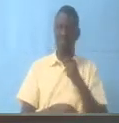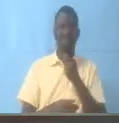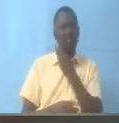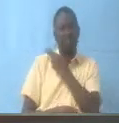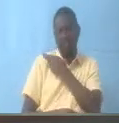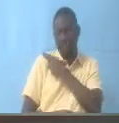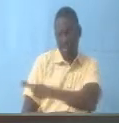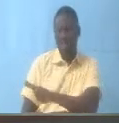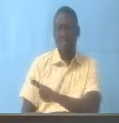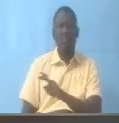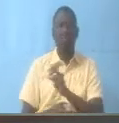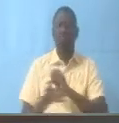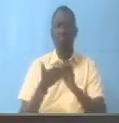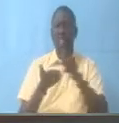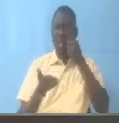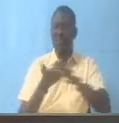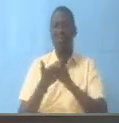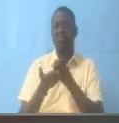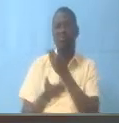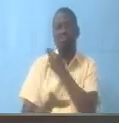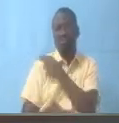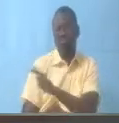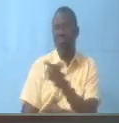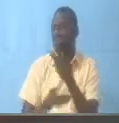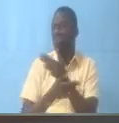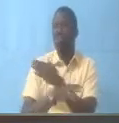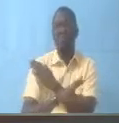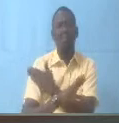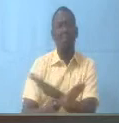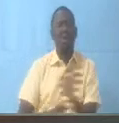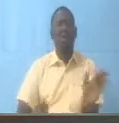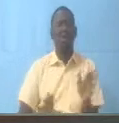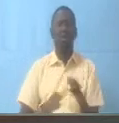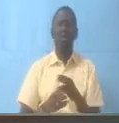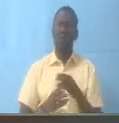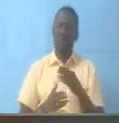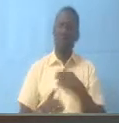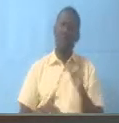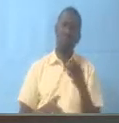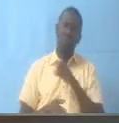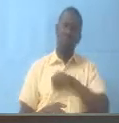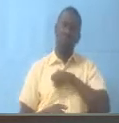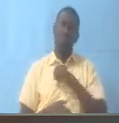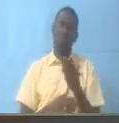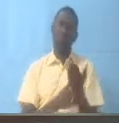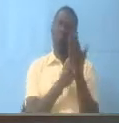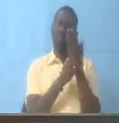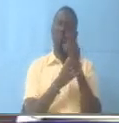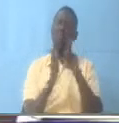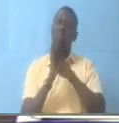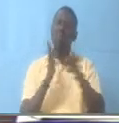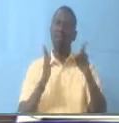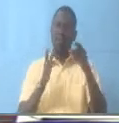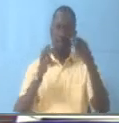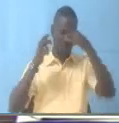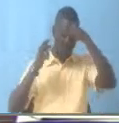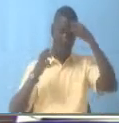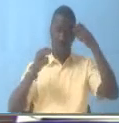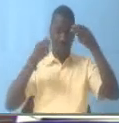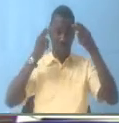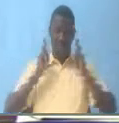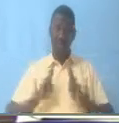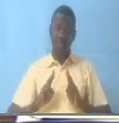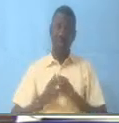ak yeneen mbir ci la bàyyi liggéey bi dal di dem toppatoo suma yeneen soxla. Prior to